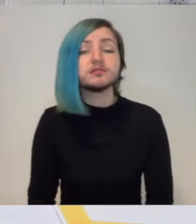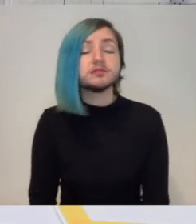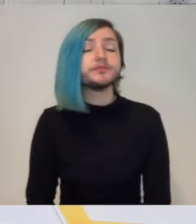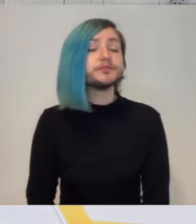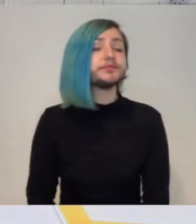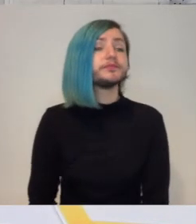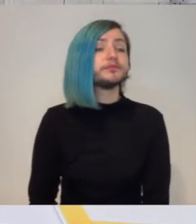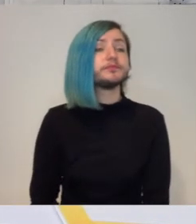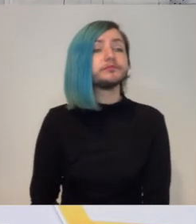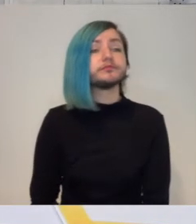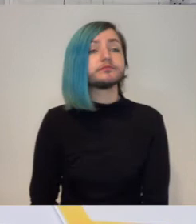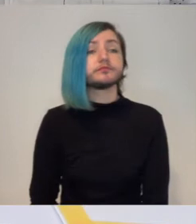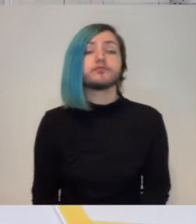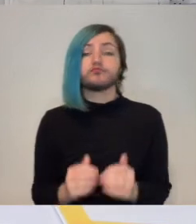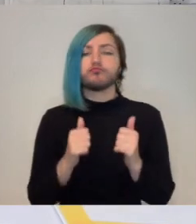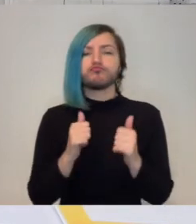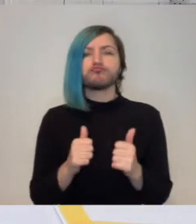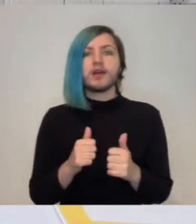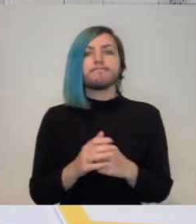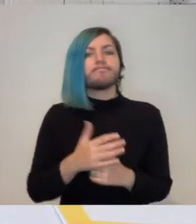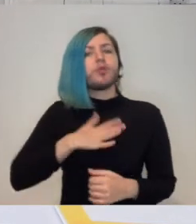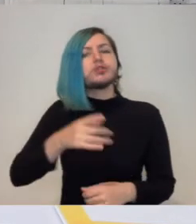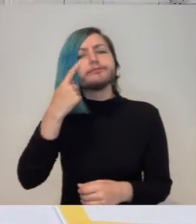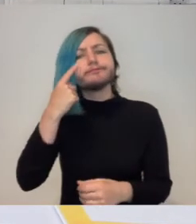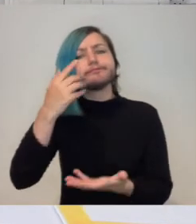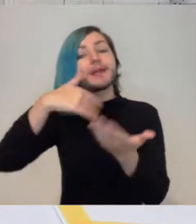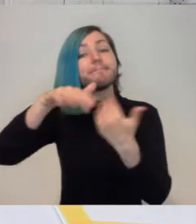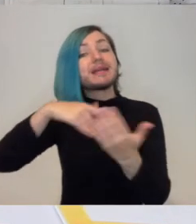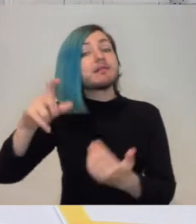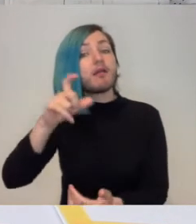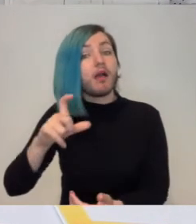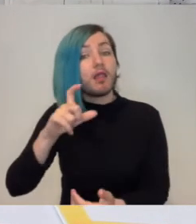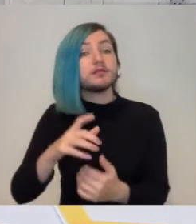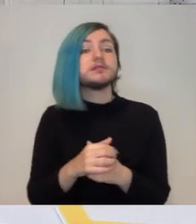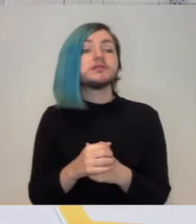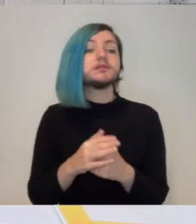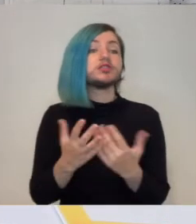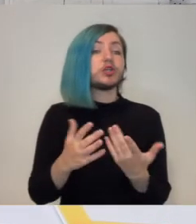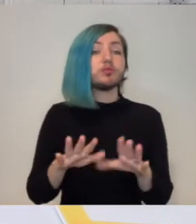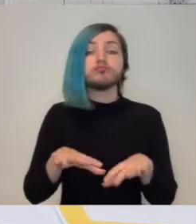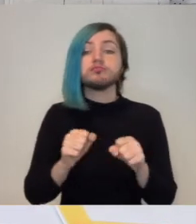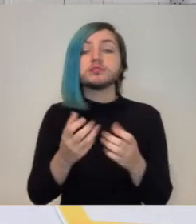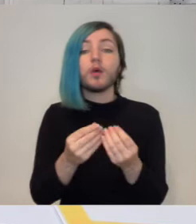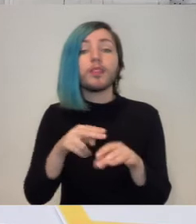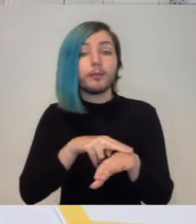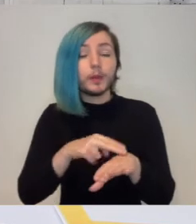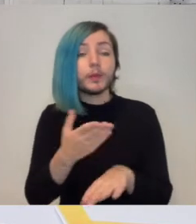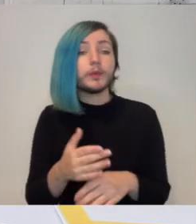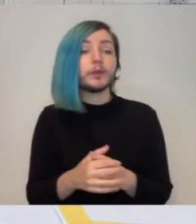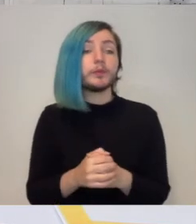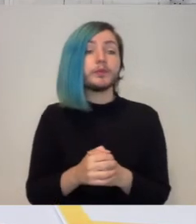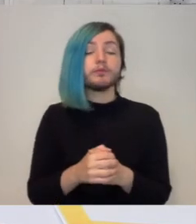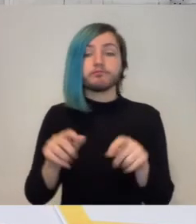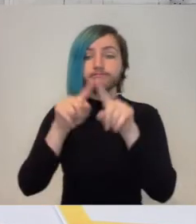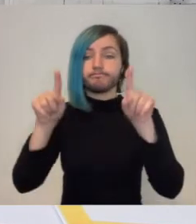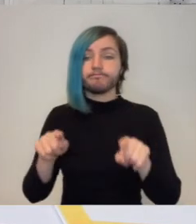So now I want to see what my colours do when I mix them together. So I'm going to take my blue,